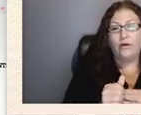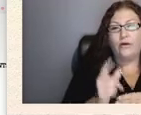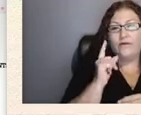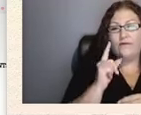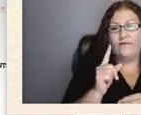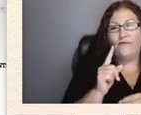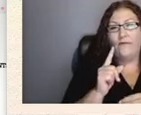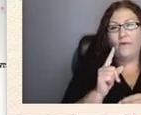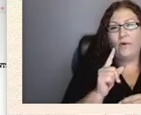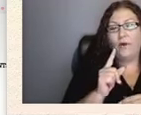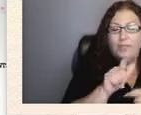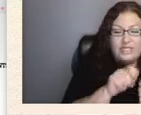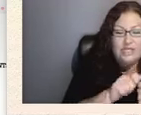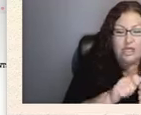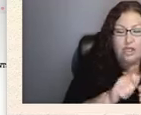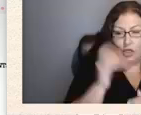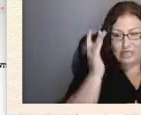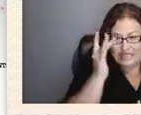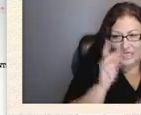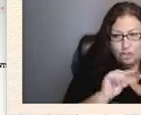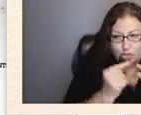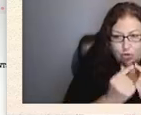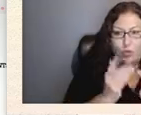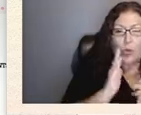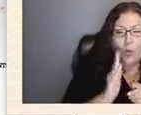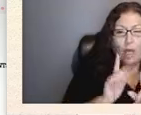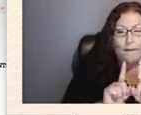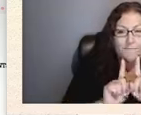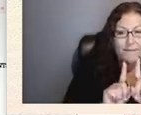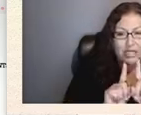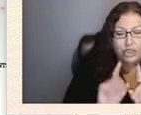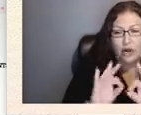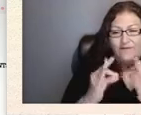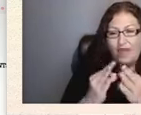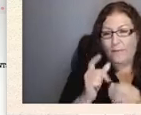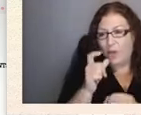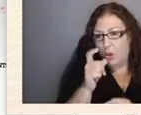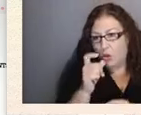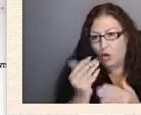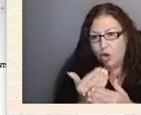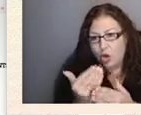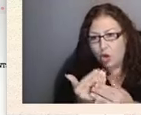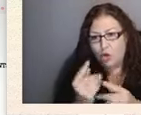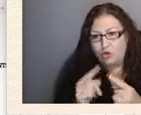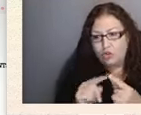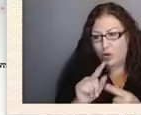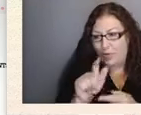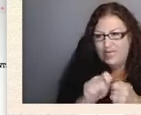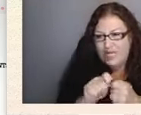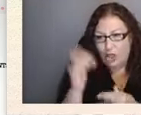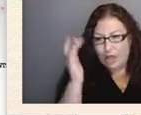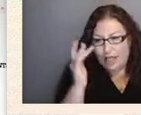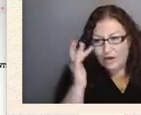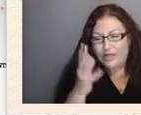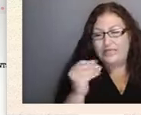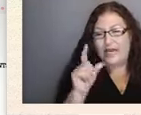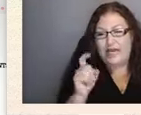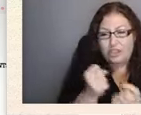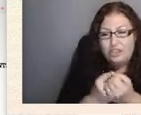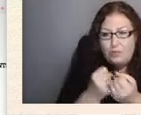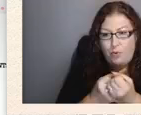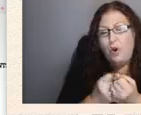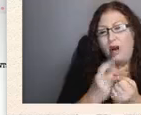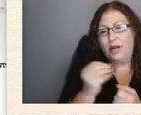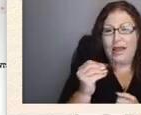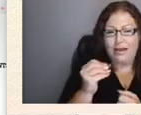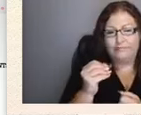disease group will mentor a family who are new to a particular illness and who need support in navigating the